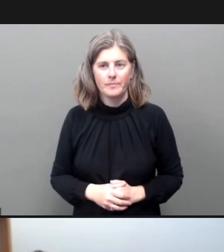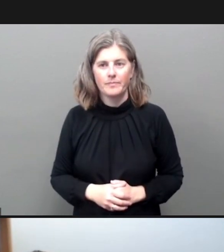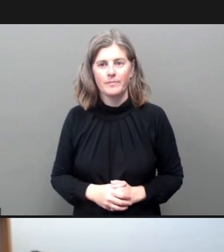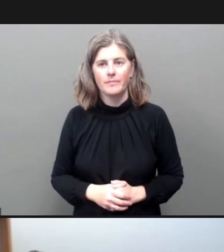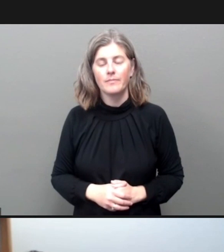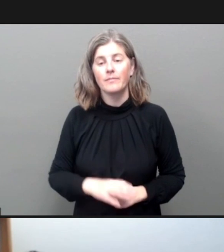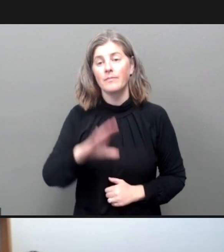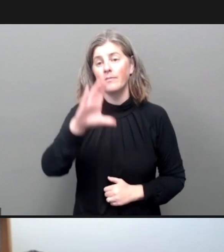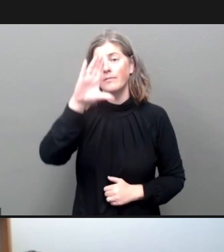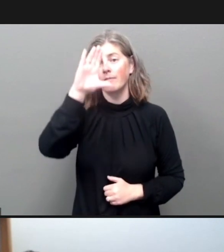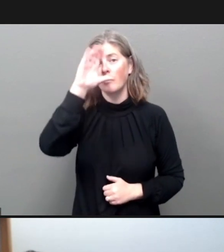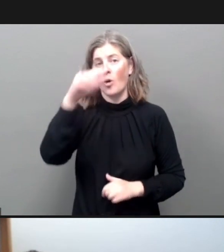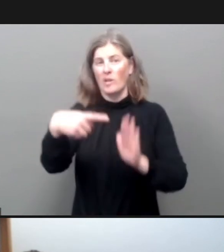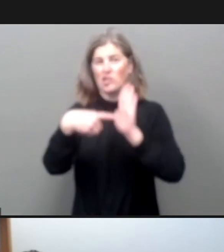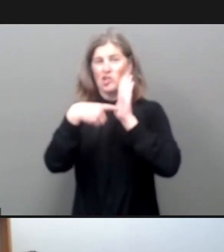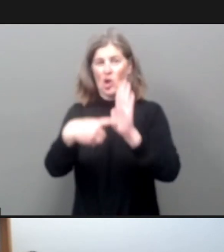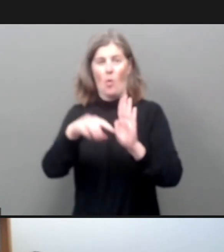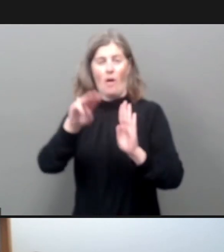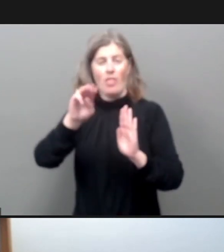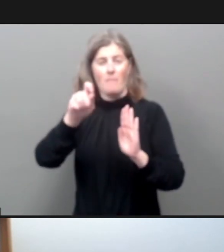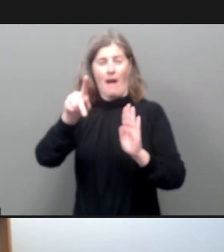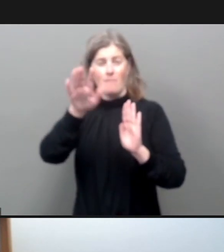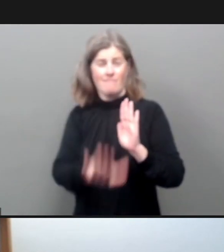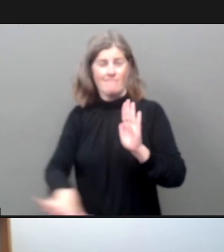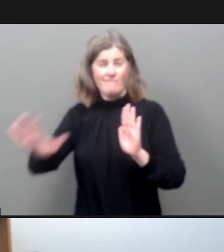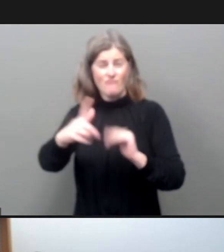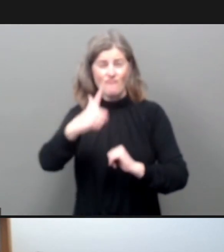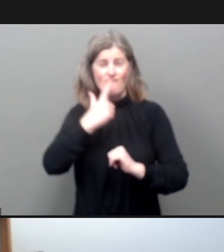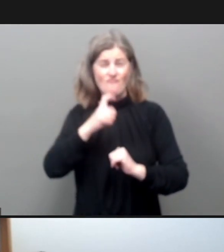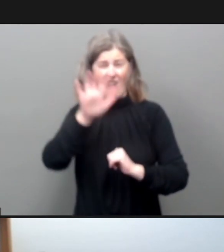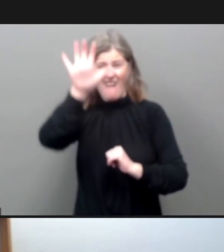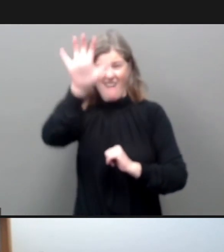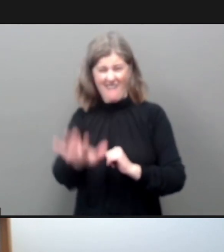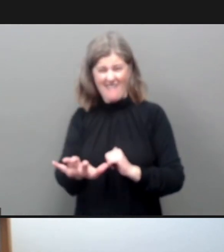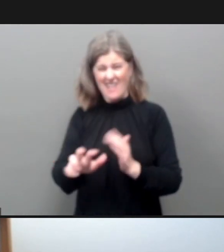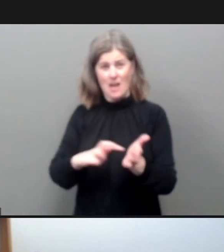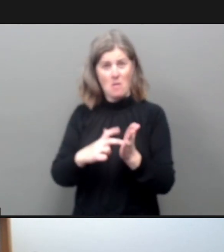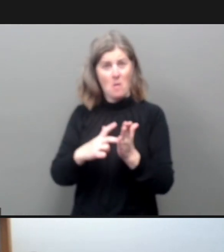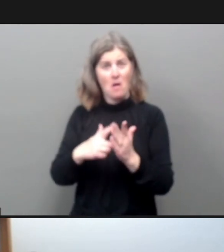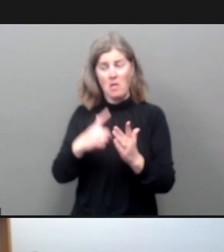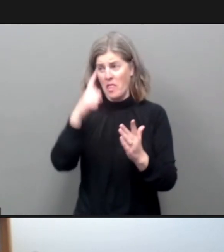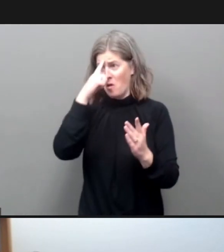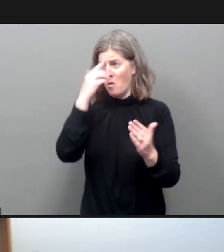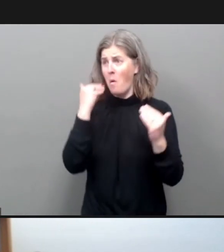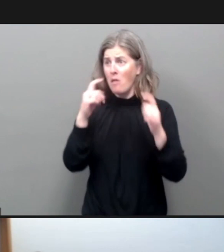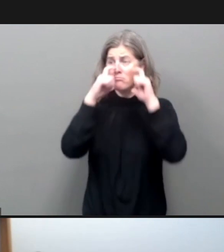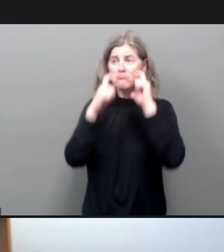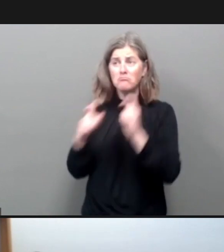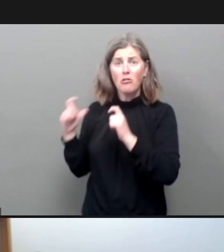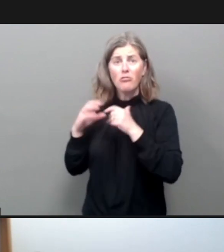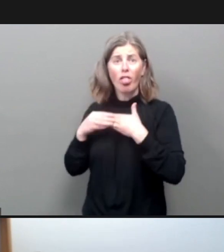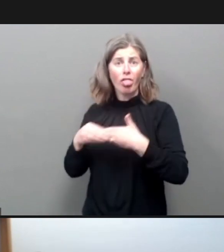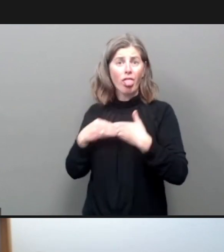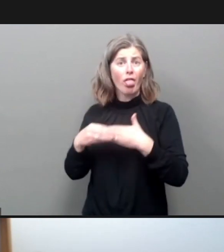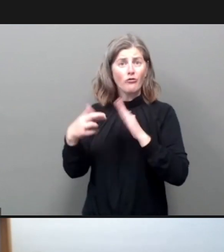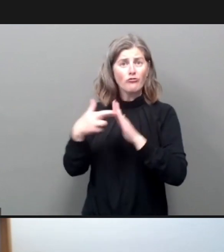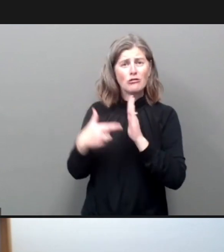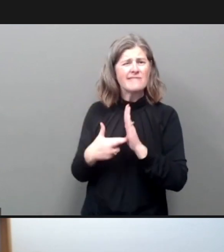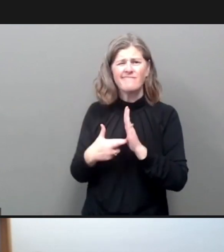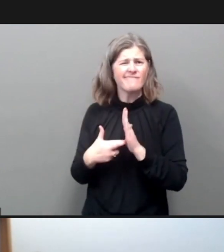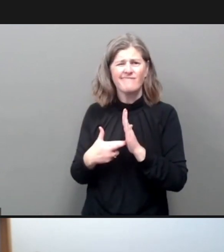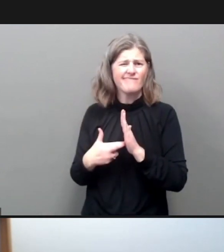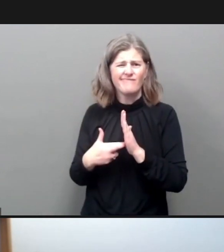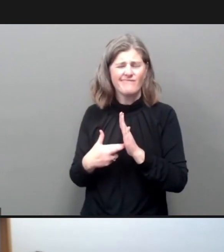When we show a map of New Mexico that's completely red, that's not a cue for us to think about how to relax our restrictions.